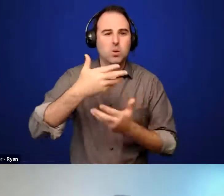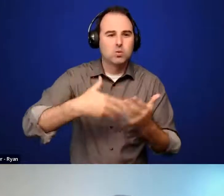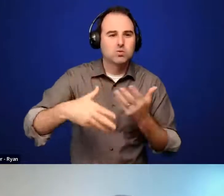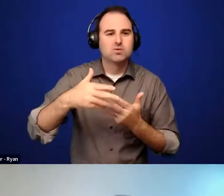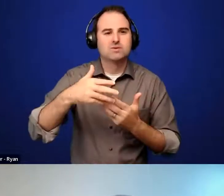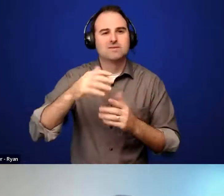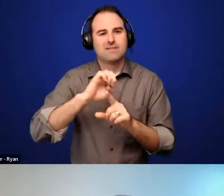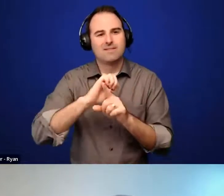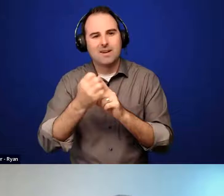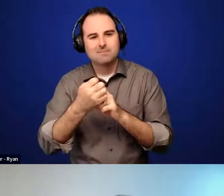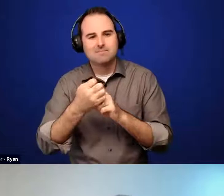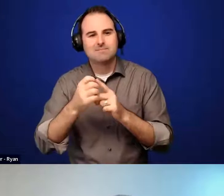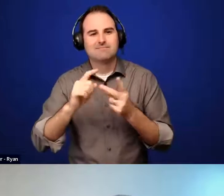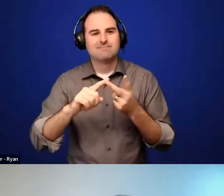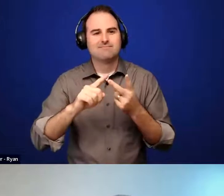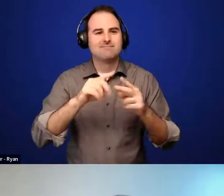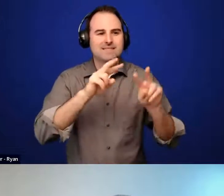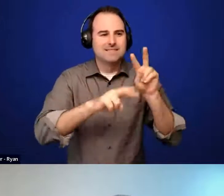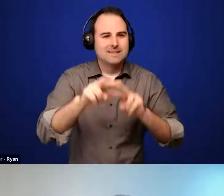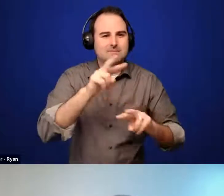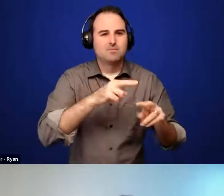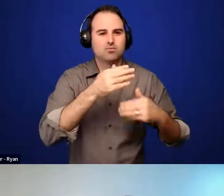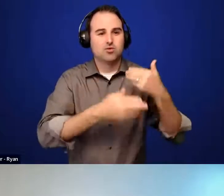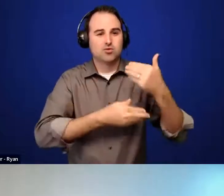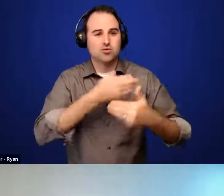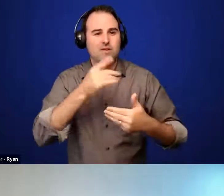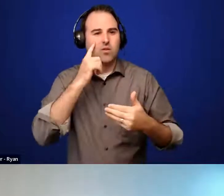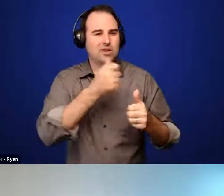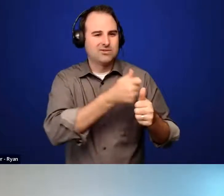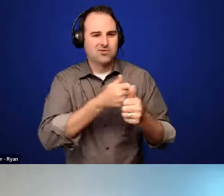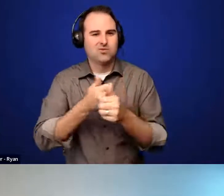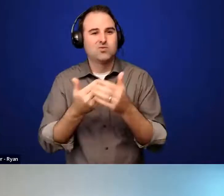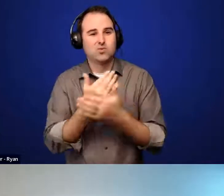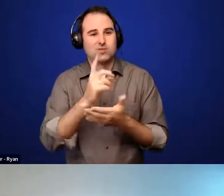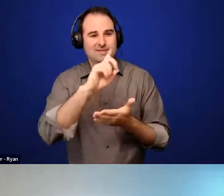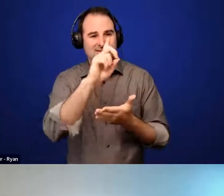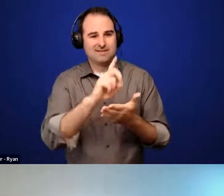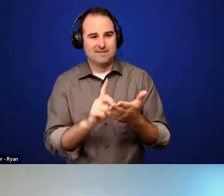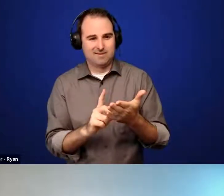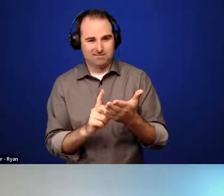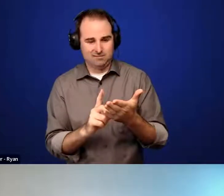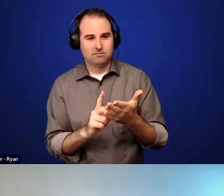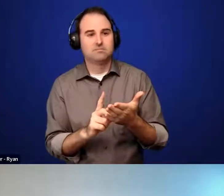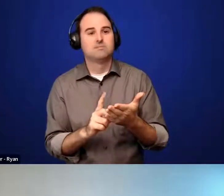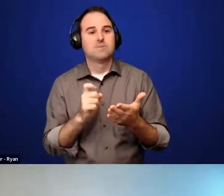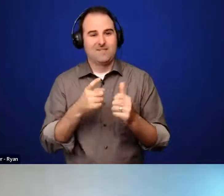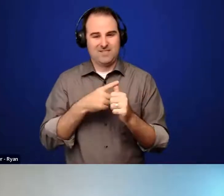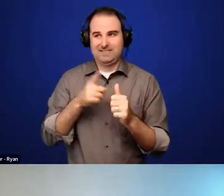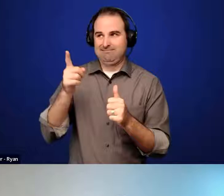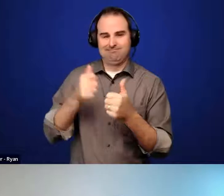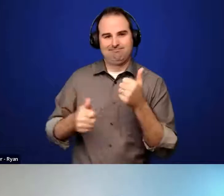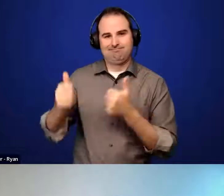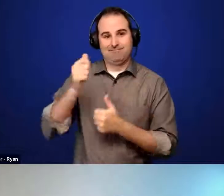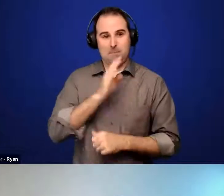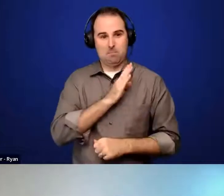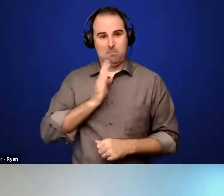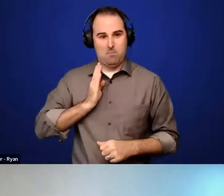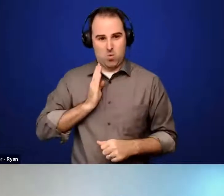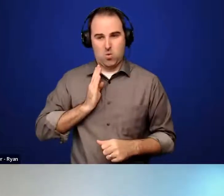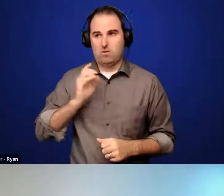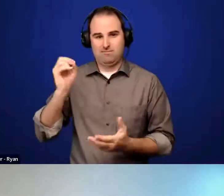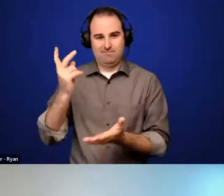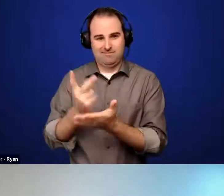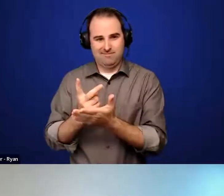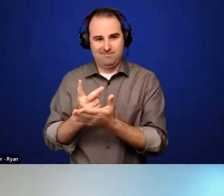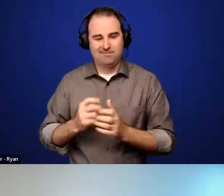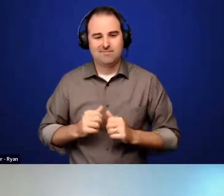procedures for every new project design that goes basically to our executive board. And that is very crucial because for